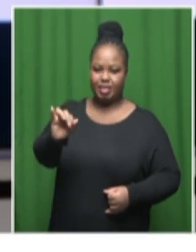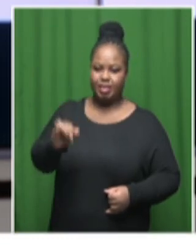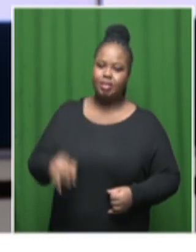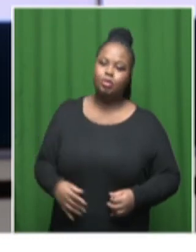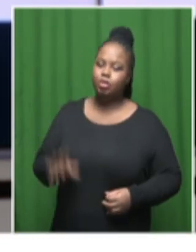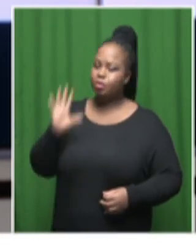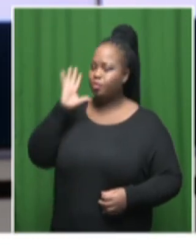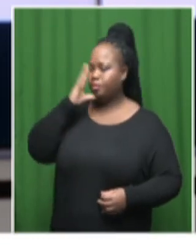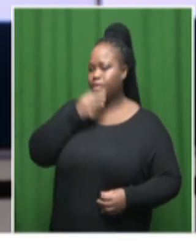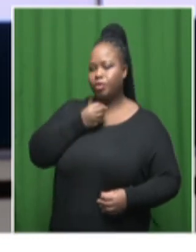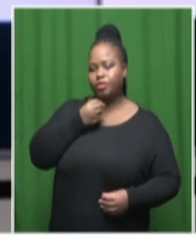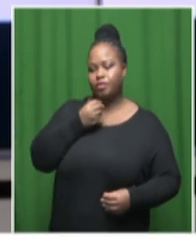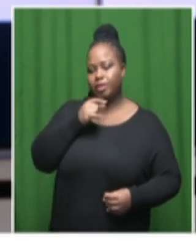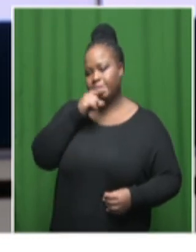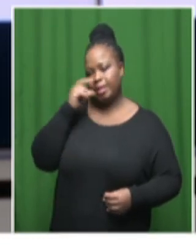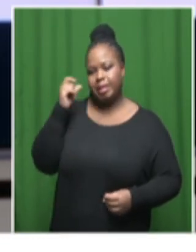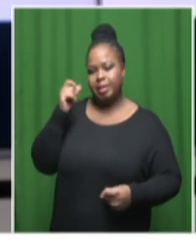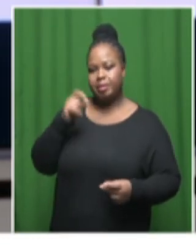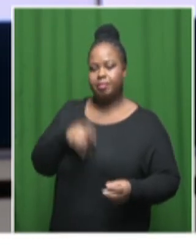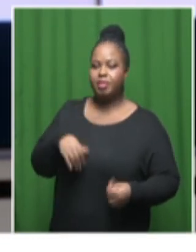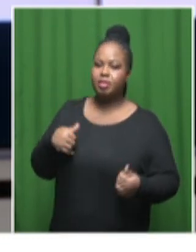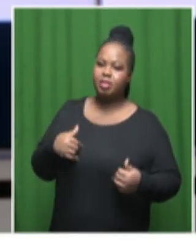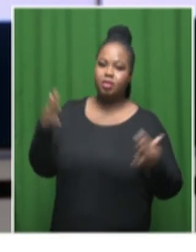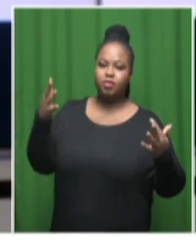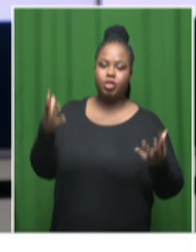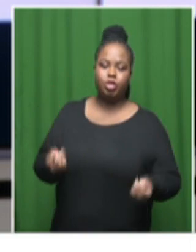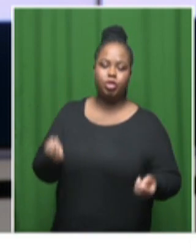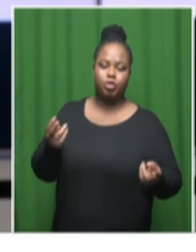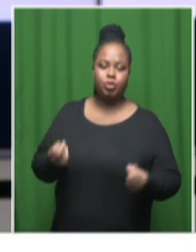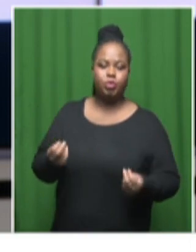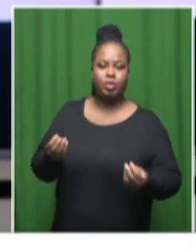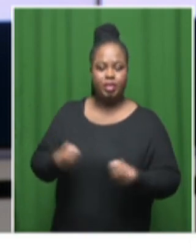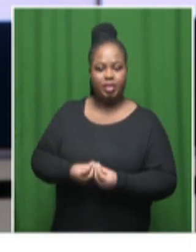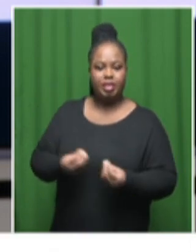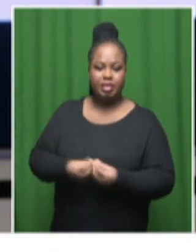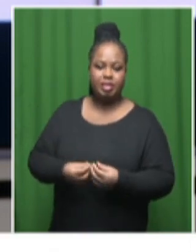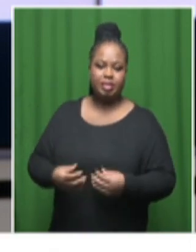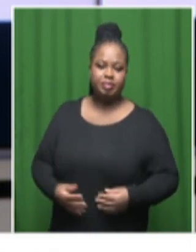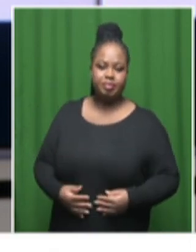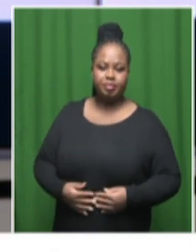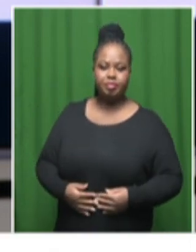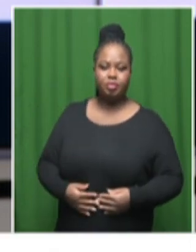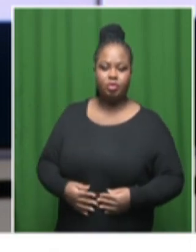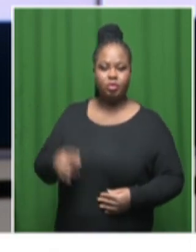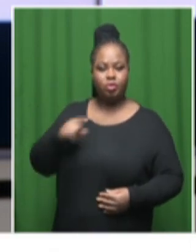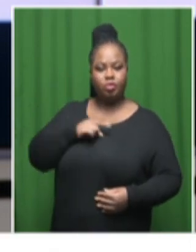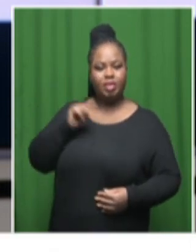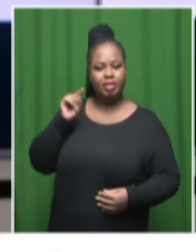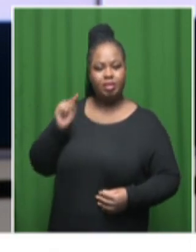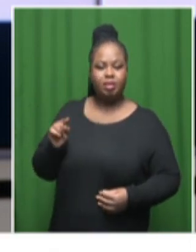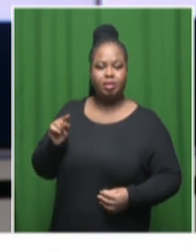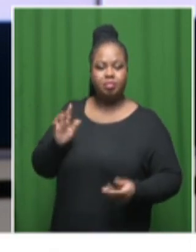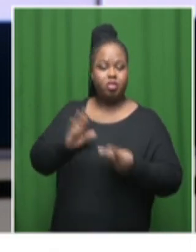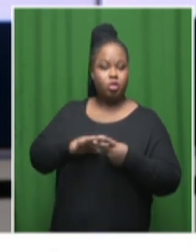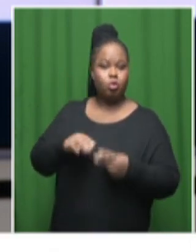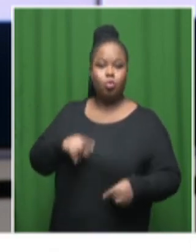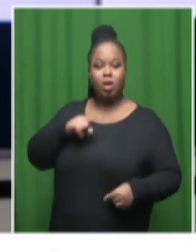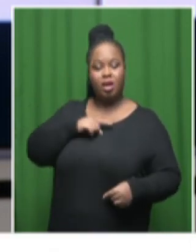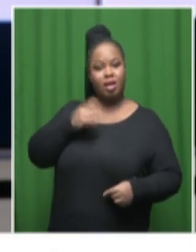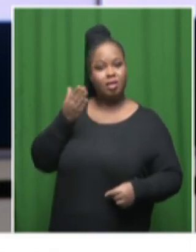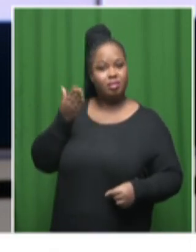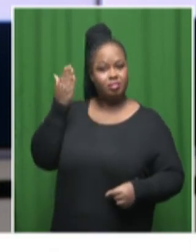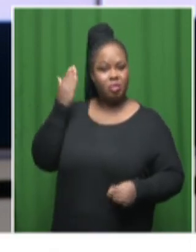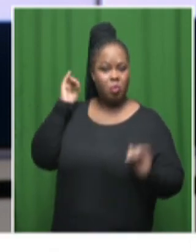it's the beginning of a new dawn, beginning of, you know, new things. After the pandemic that we had in the country, and after, you